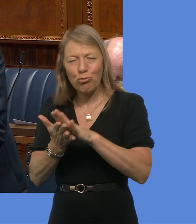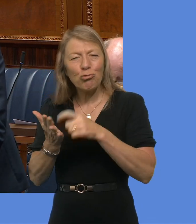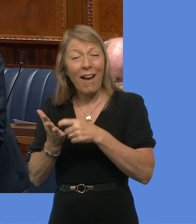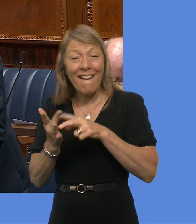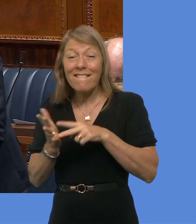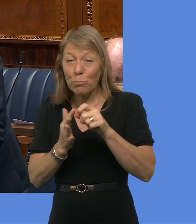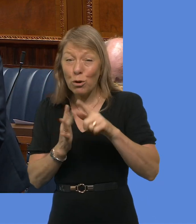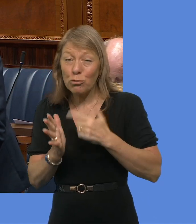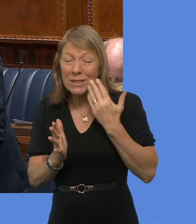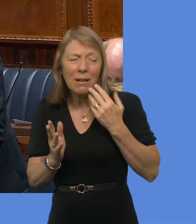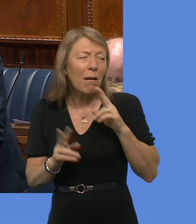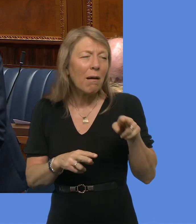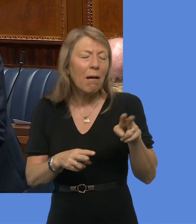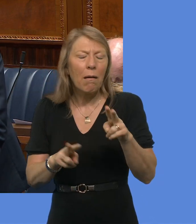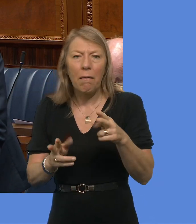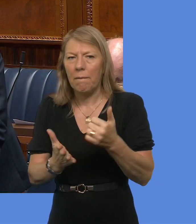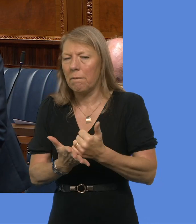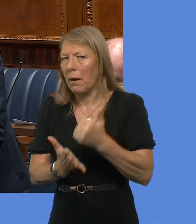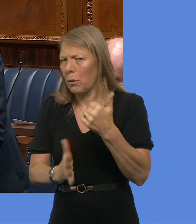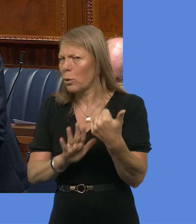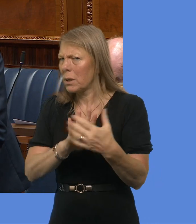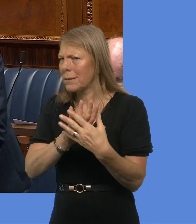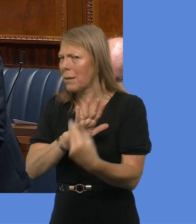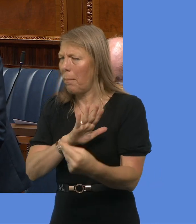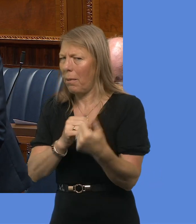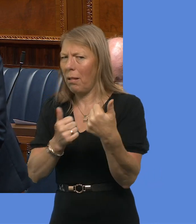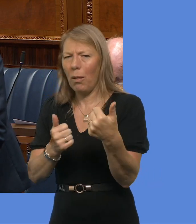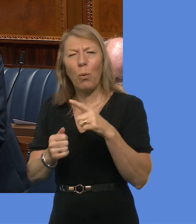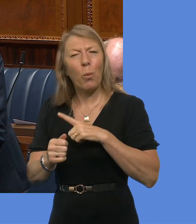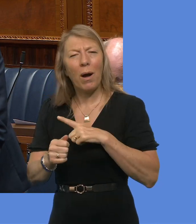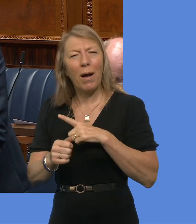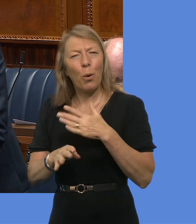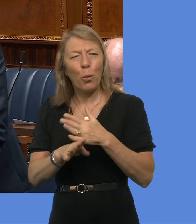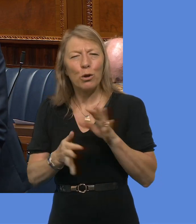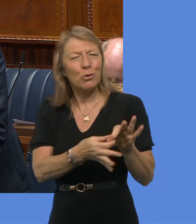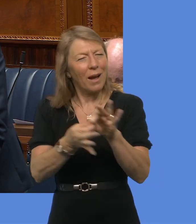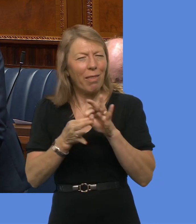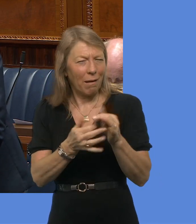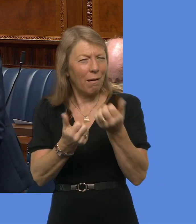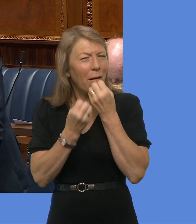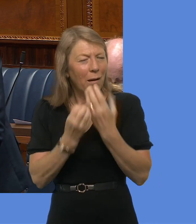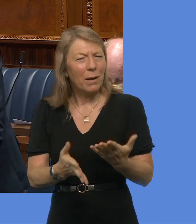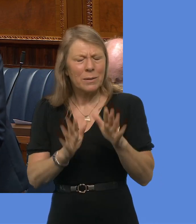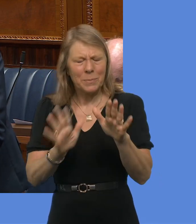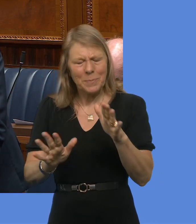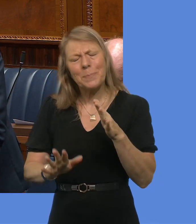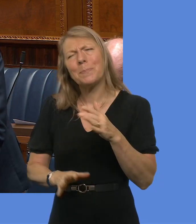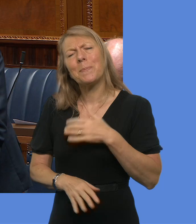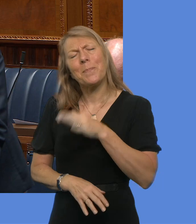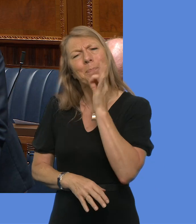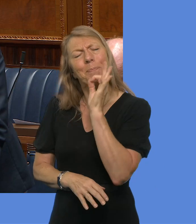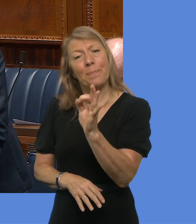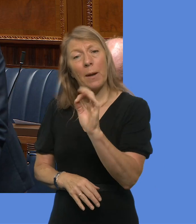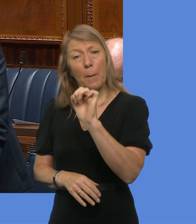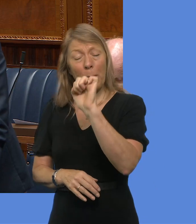and place-based collaboration. With that in mind, can the Deputy First Minister detail how your office will learn from the